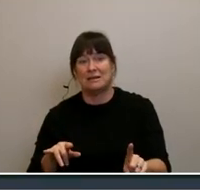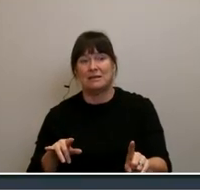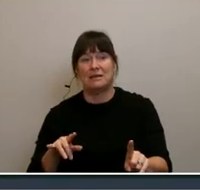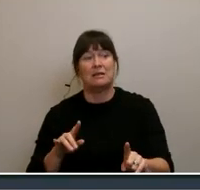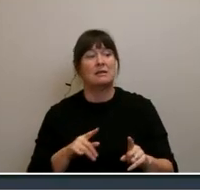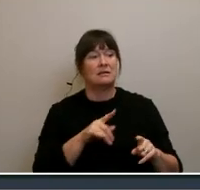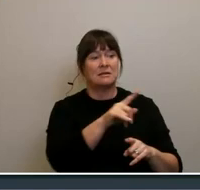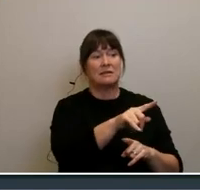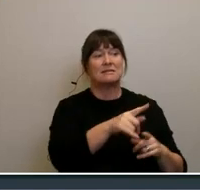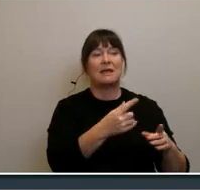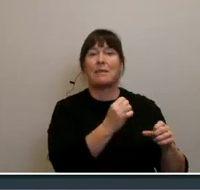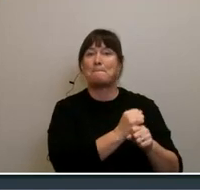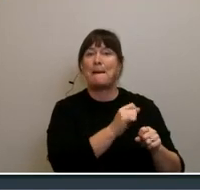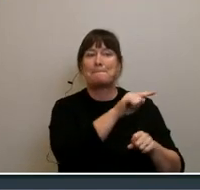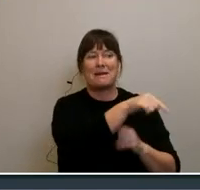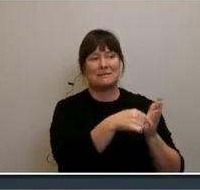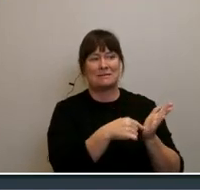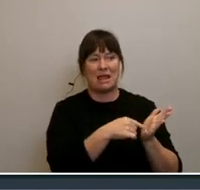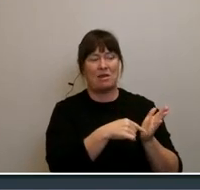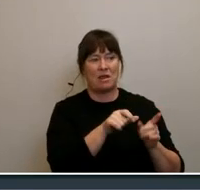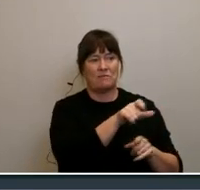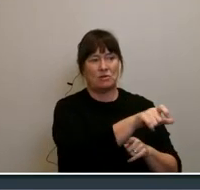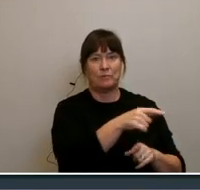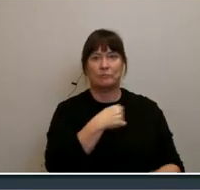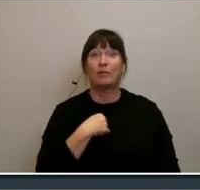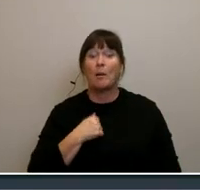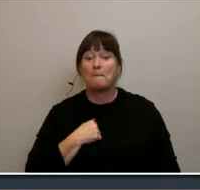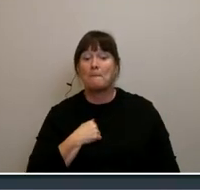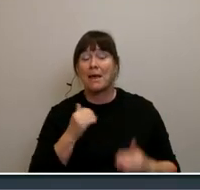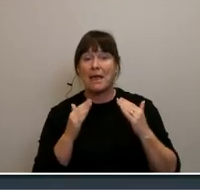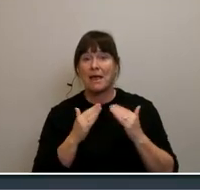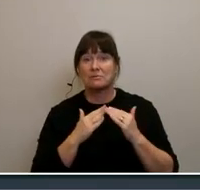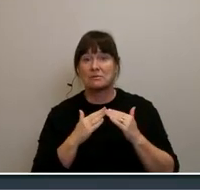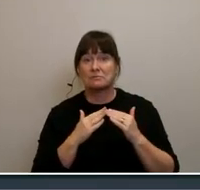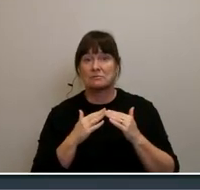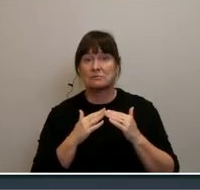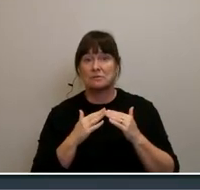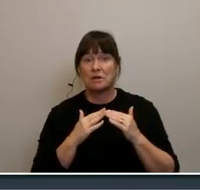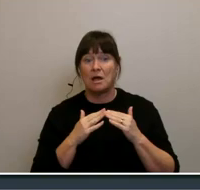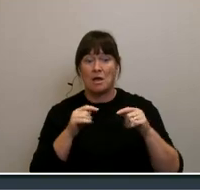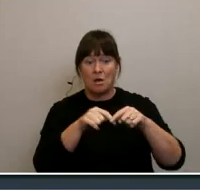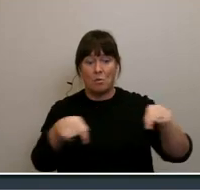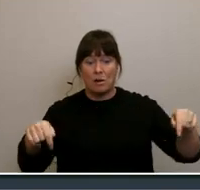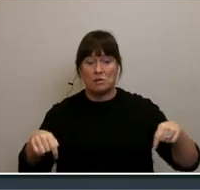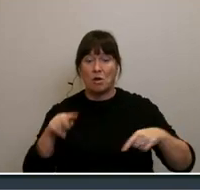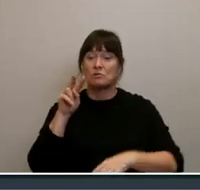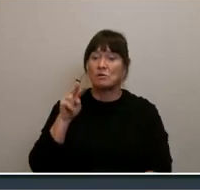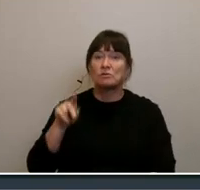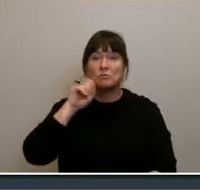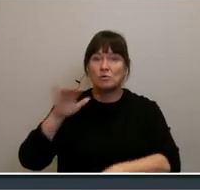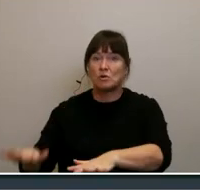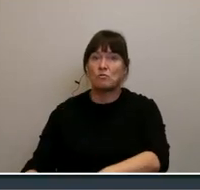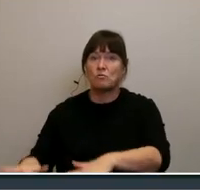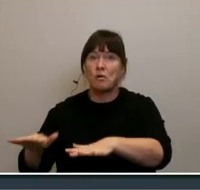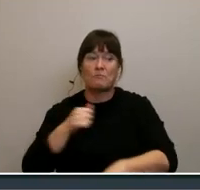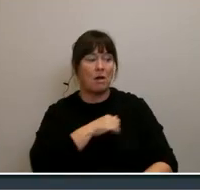Avenue. Now I stood in my bedroom window and watched the water rising. Now I have a drain behind my place